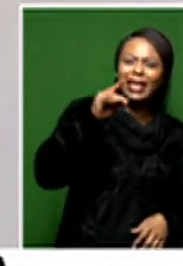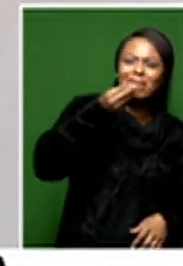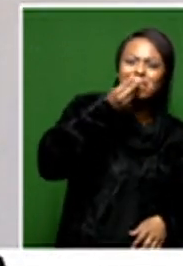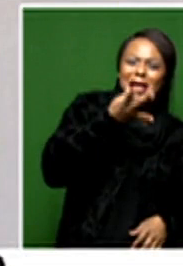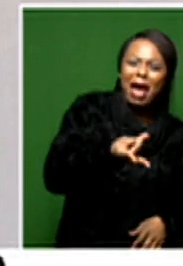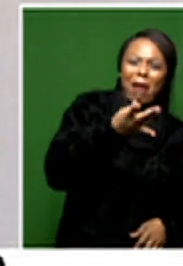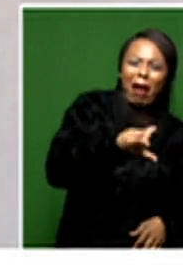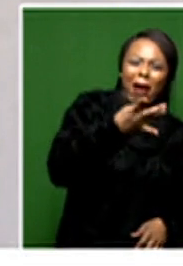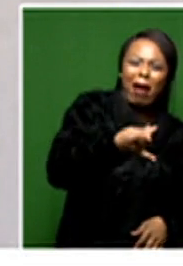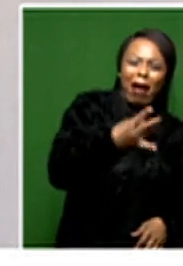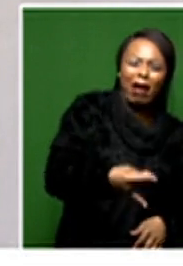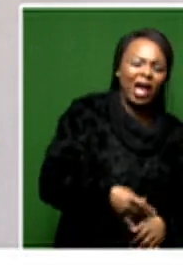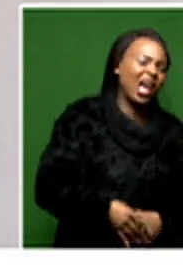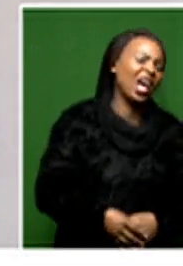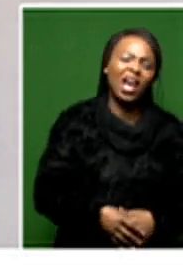day.